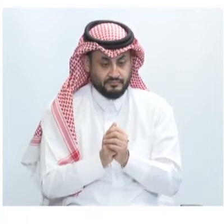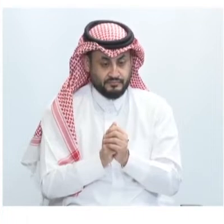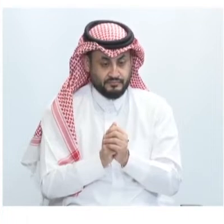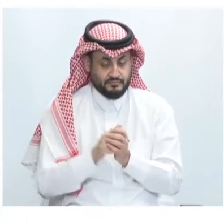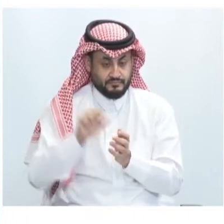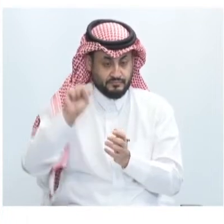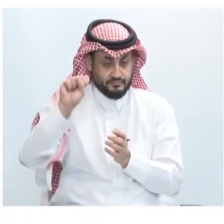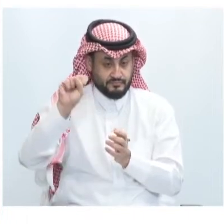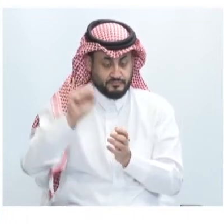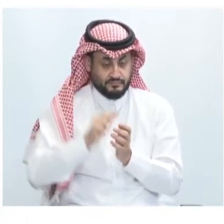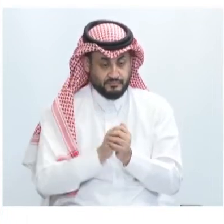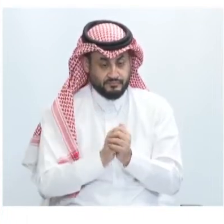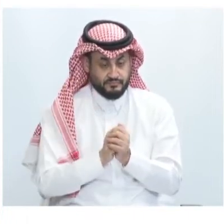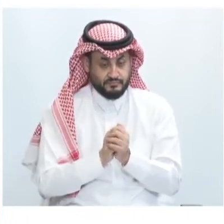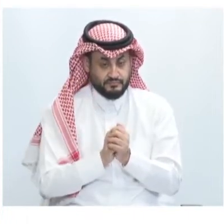S,